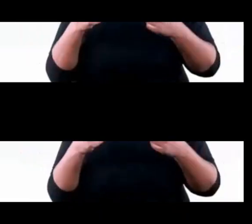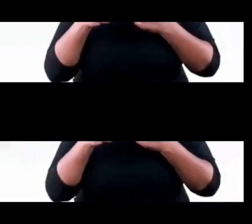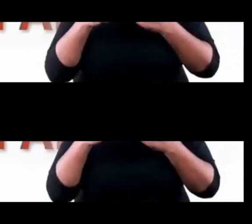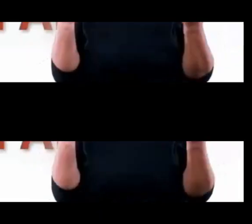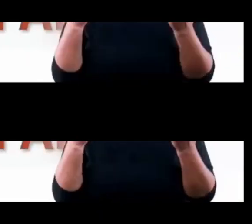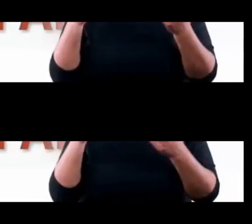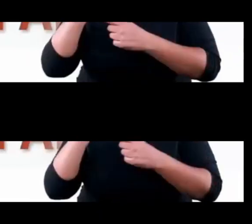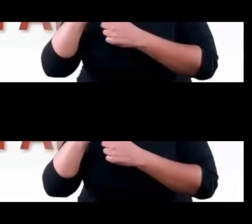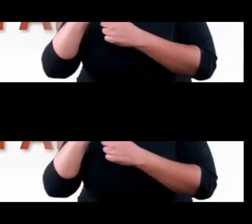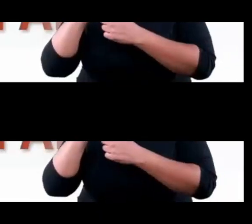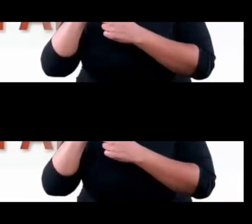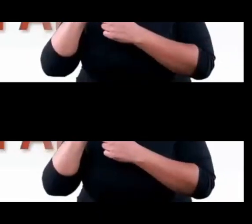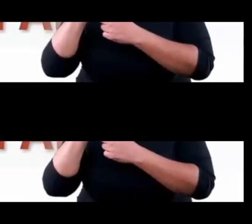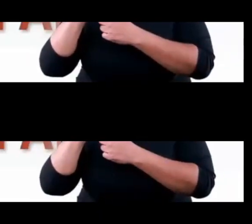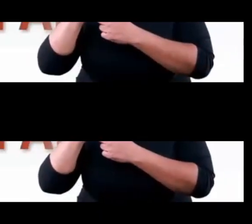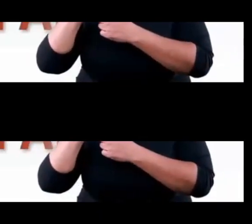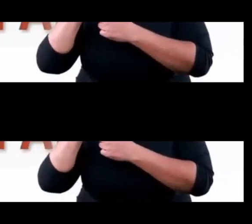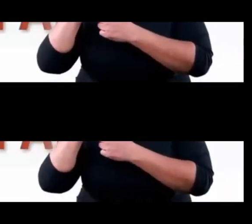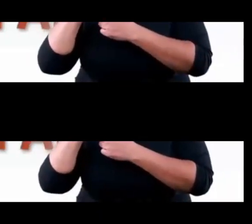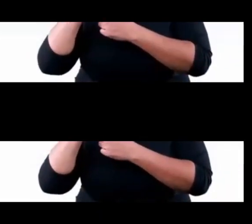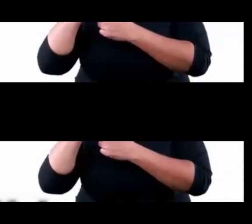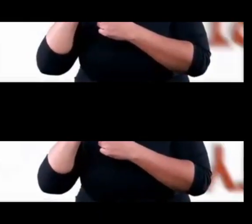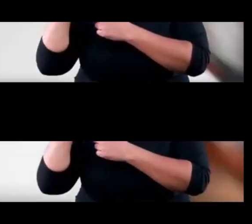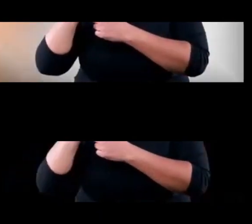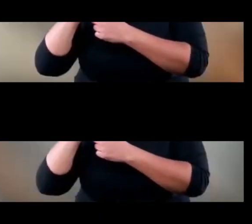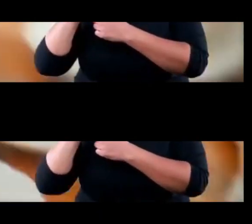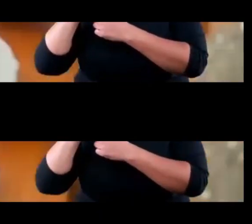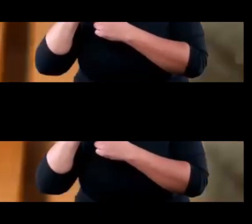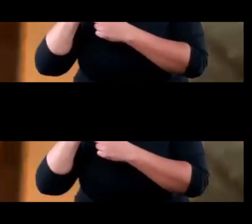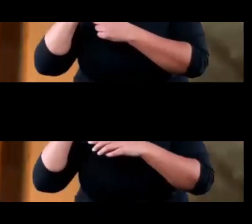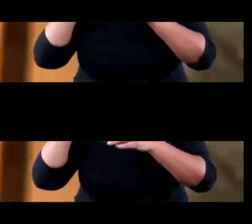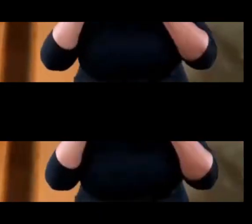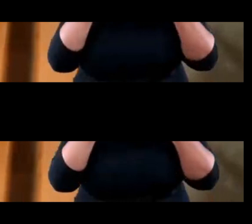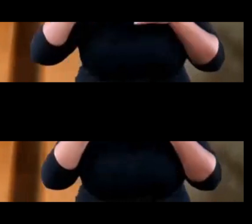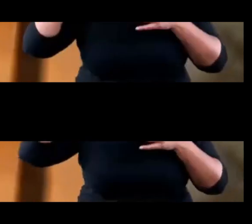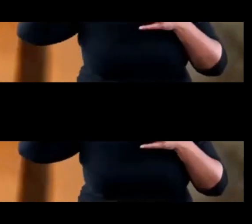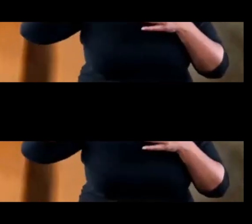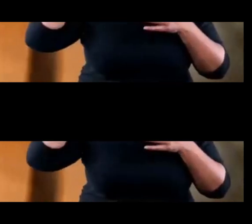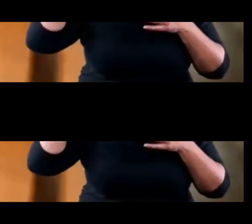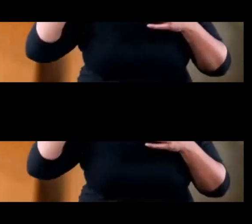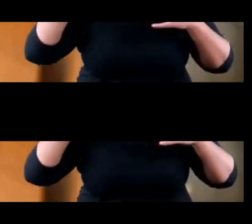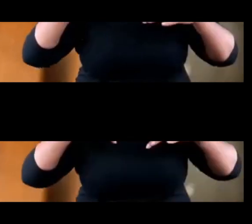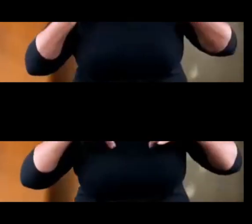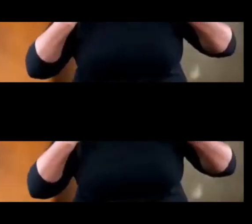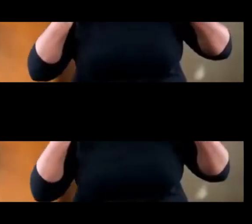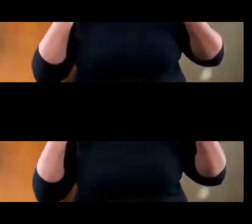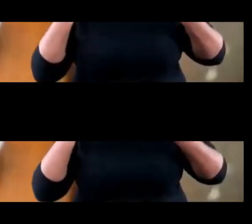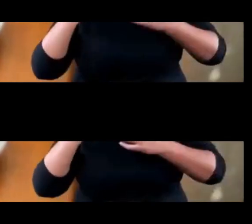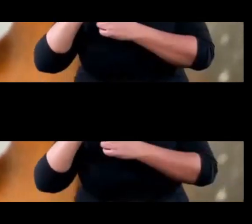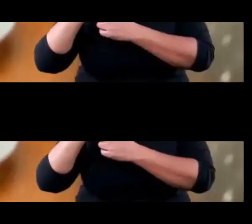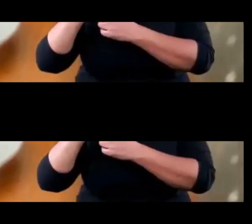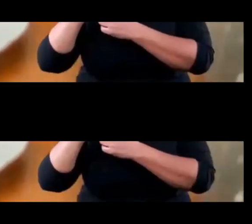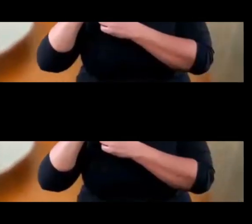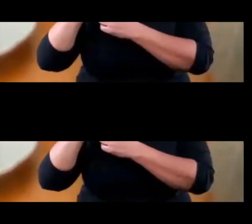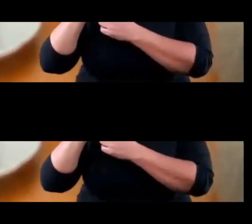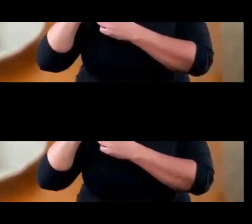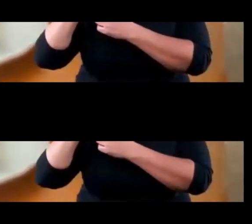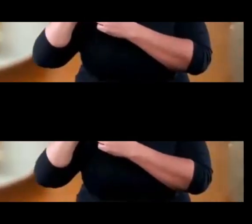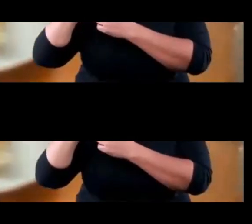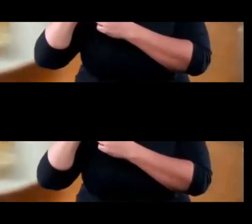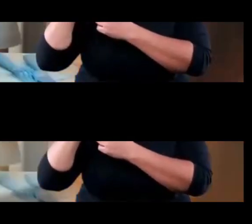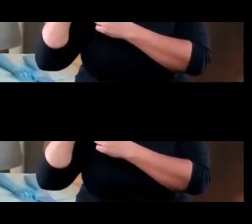Welcome to the Boston Tea Party. In America's history, there was an event called the Boston Tea